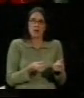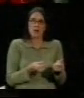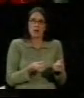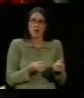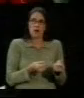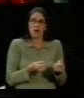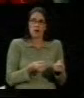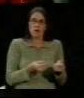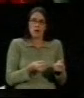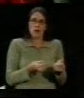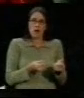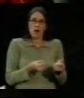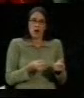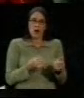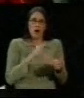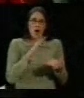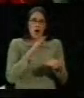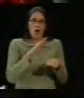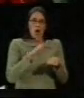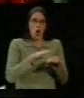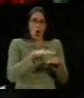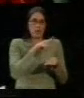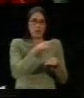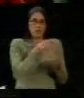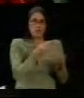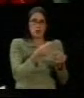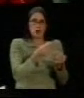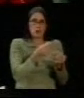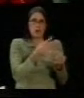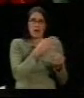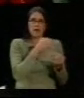on this ground, or they're going to start grading